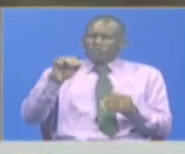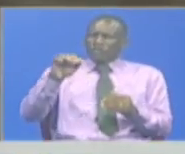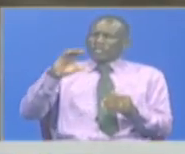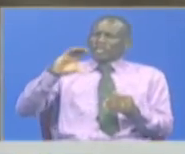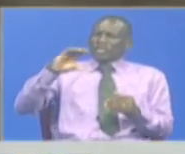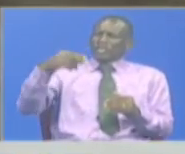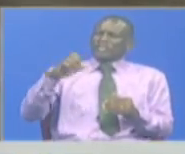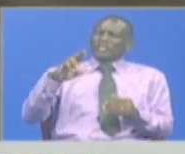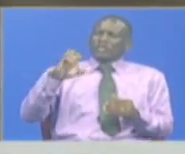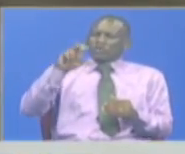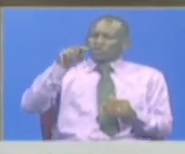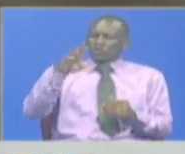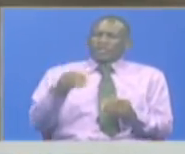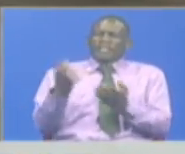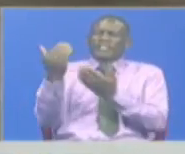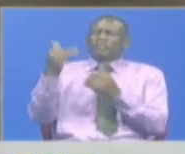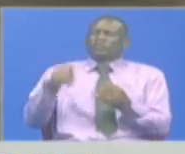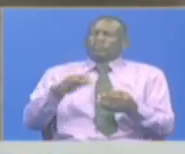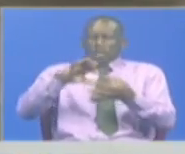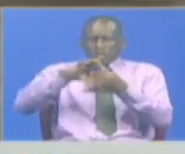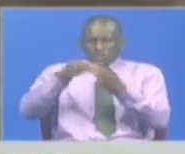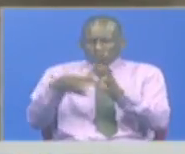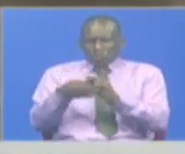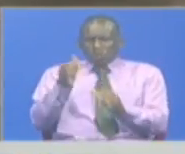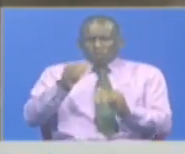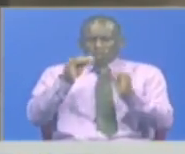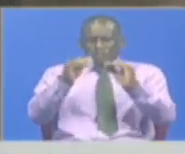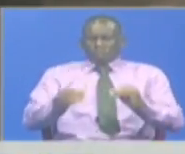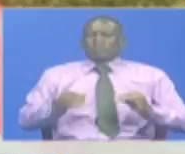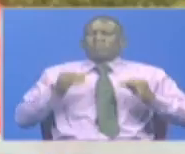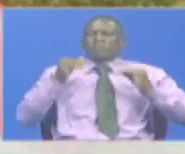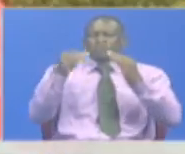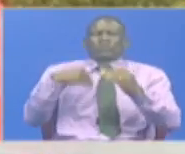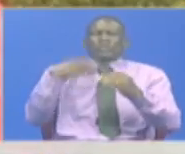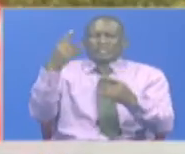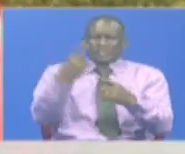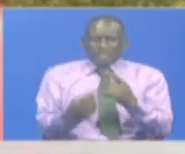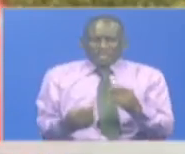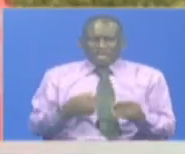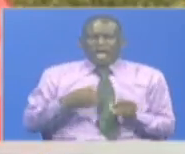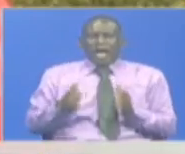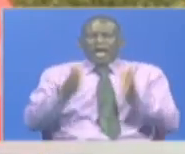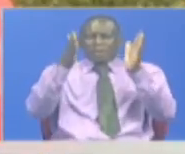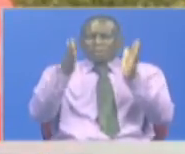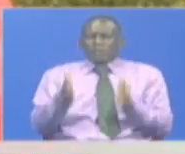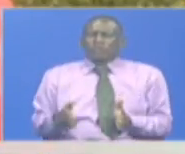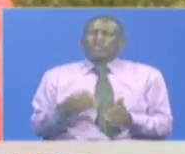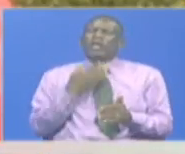to grace the Olympics, which have been pushed to next year. Personally, ningeomba ya kwamba